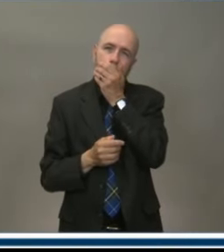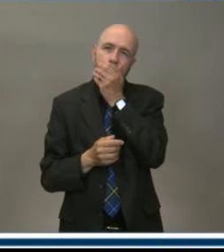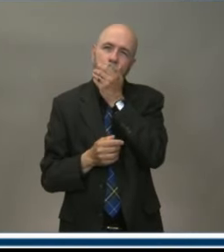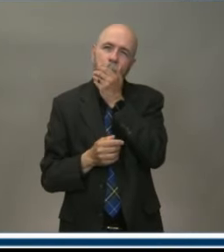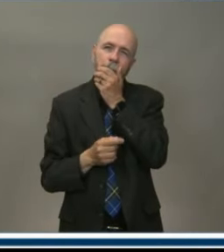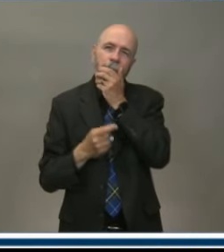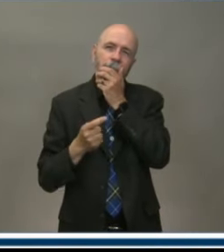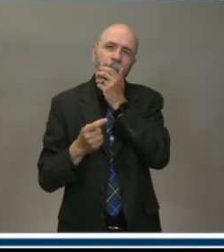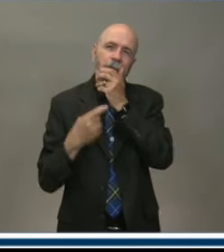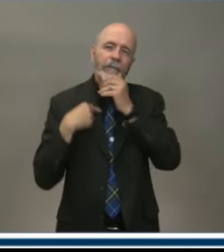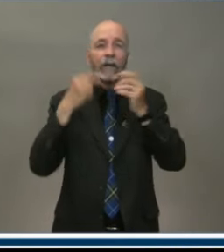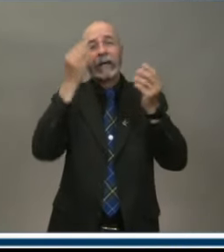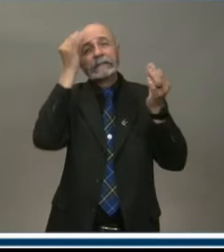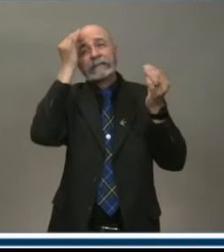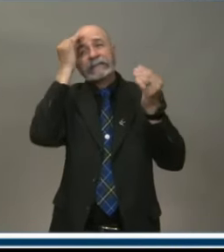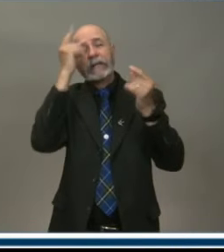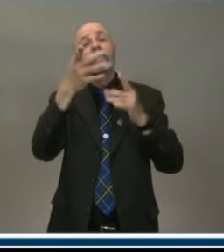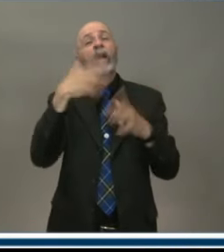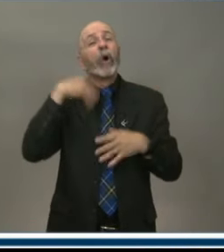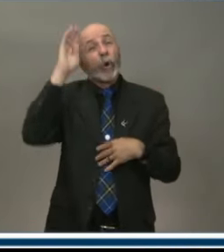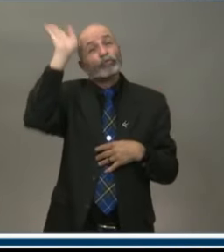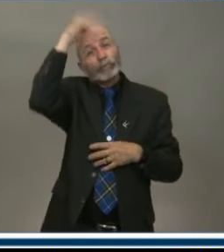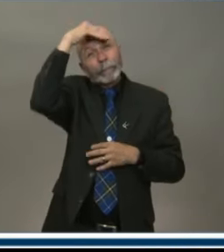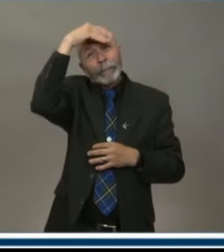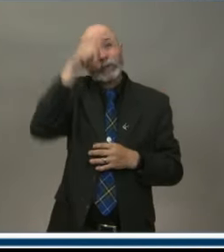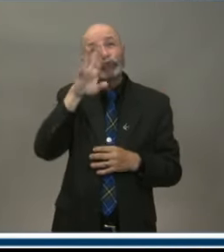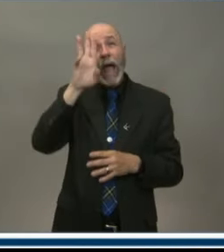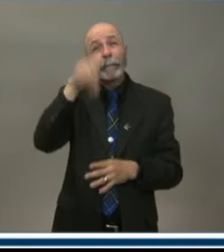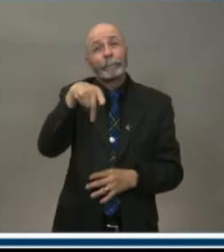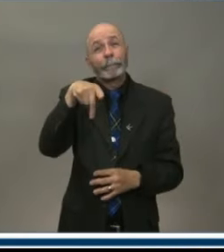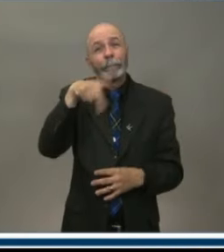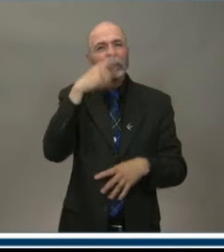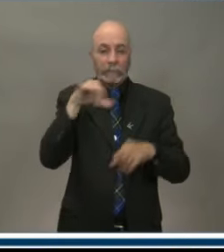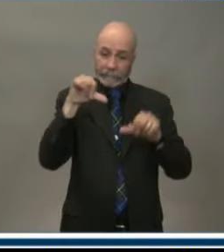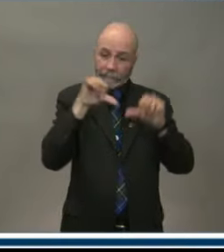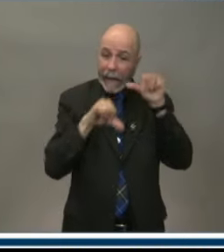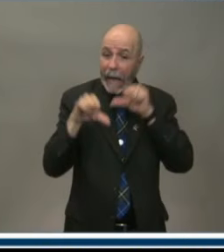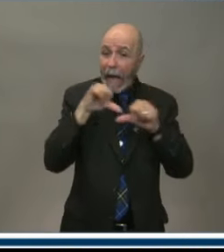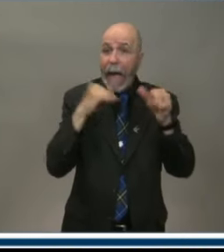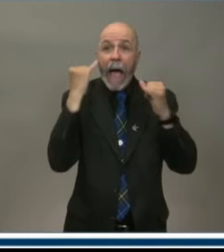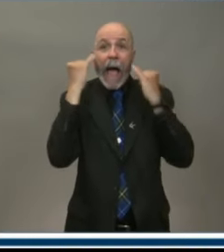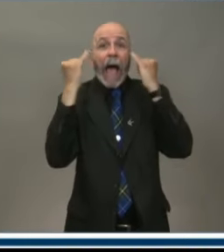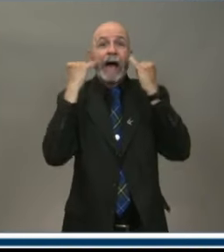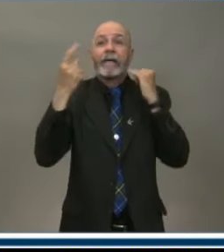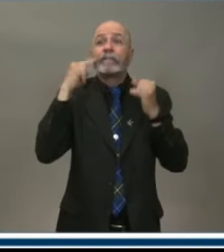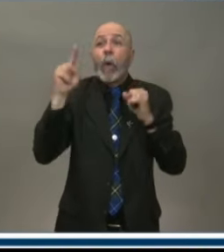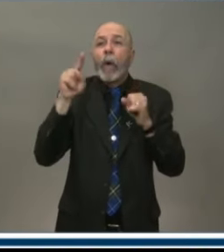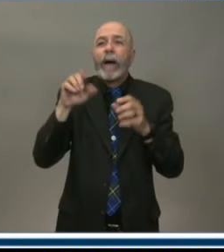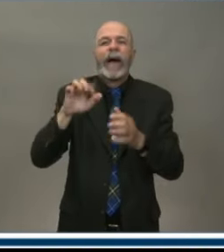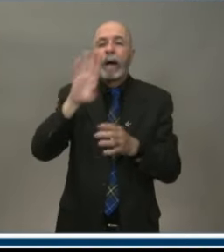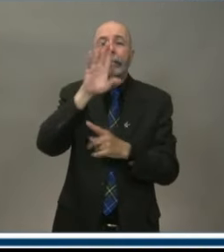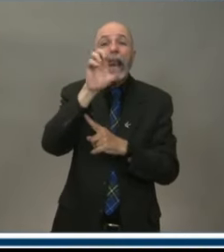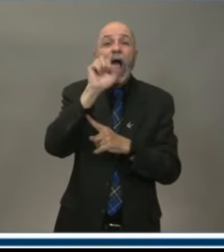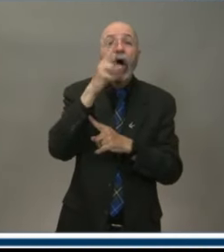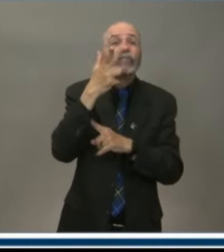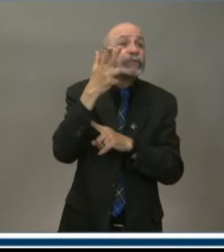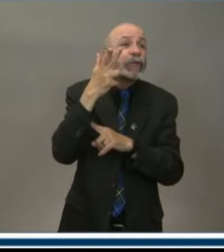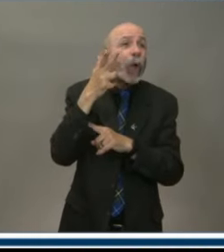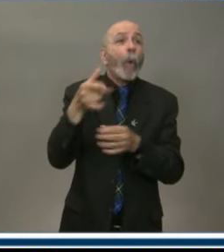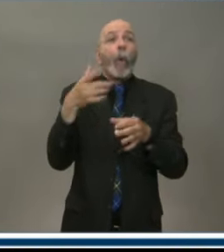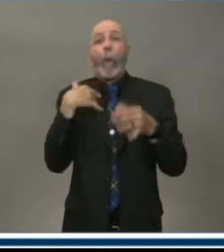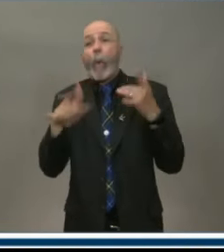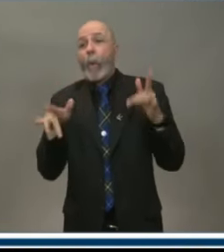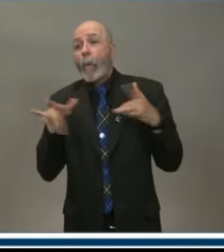ingesting disinfectant as a possible solution, and it's being condemned by the medical community. I just wonder if you have any comments on how